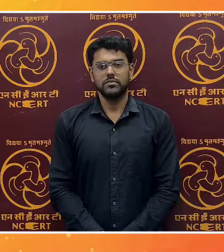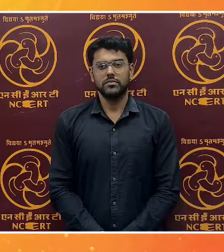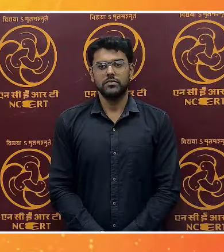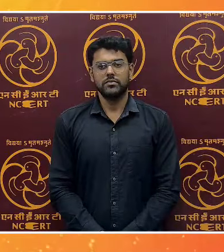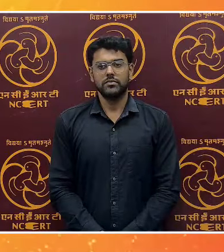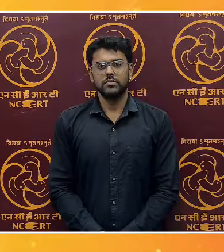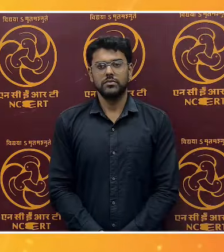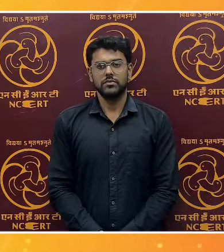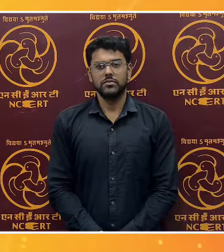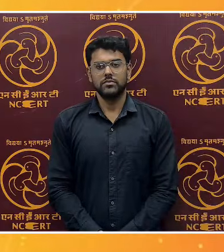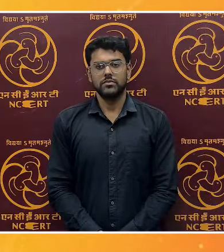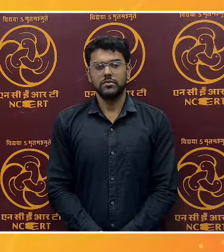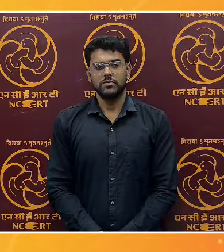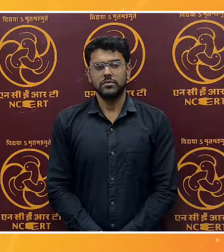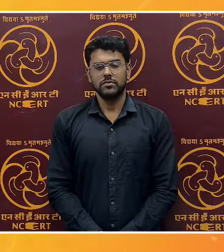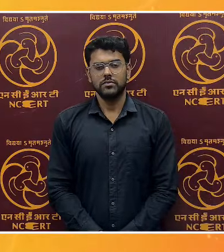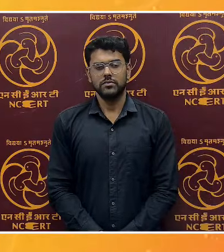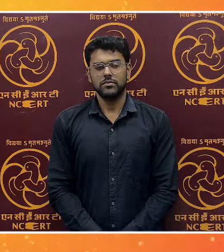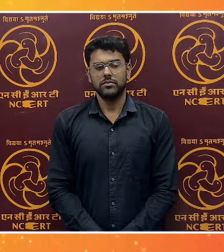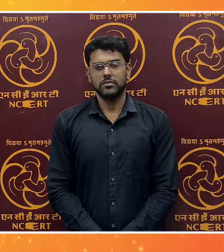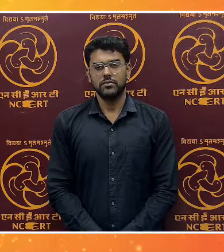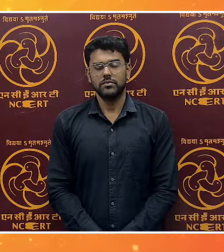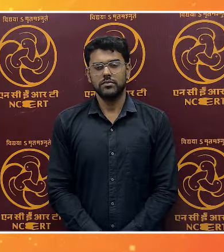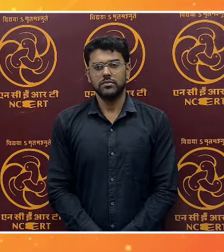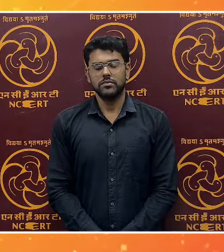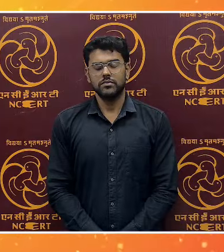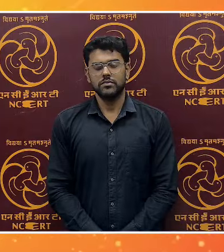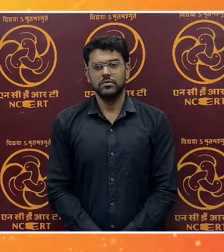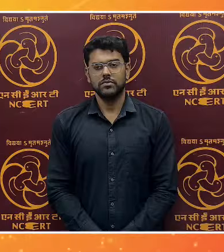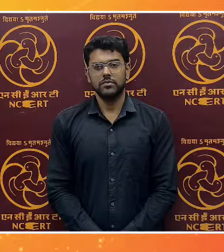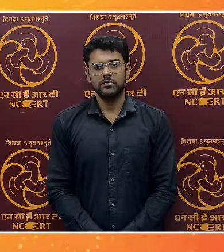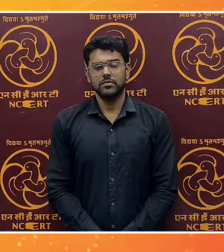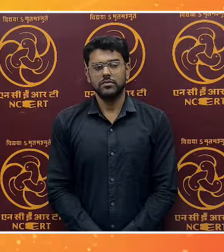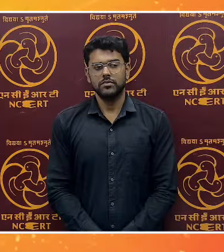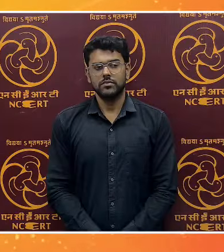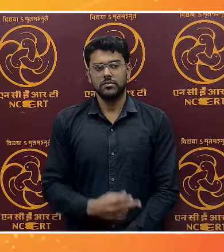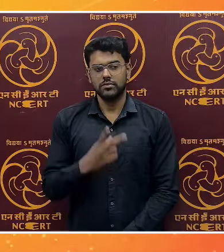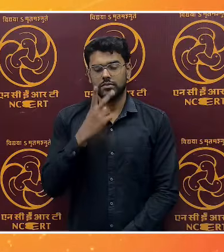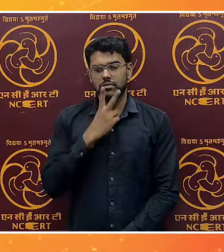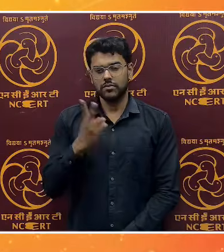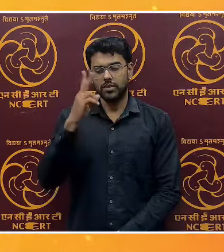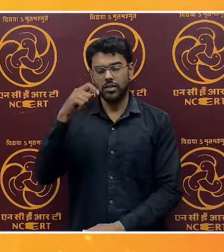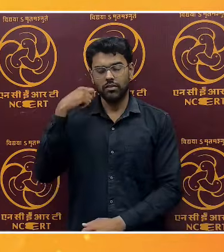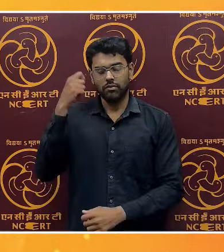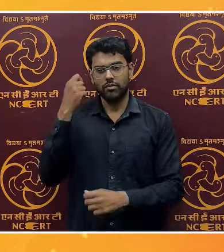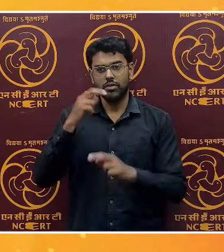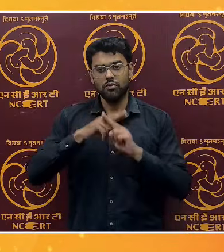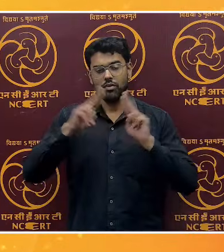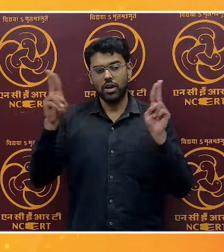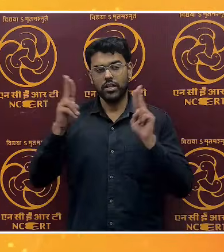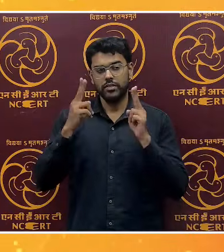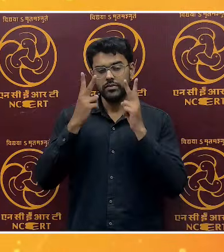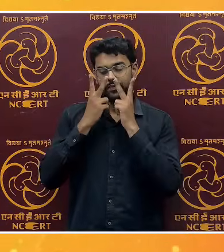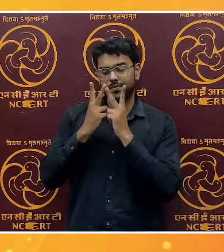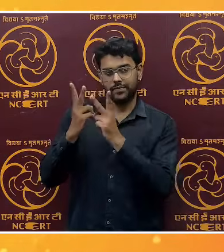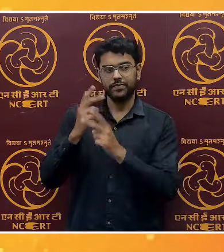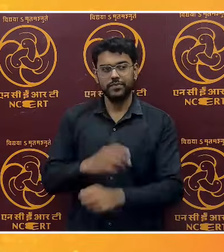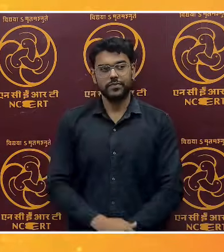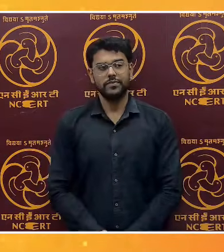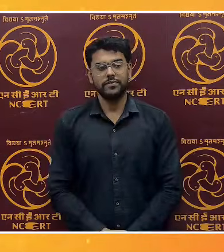Have you ever seen the white? Just give me a second. So that's the Yeah. video we're going to Yes, show. See the yes. final output. Yes.